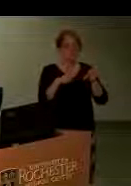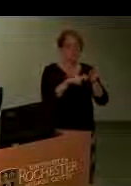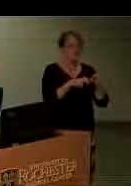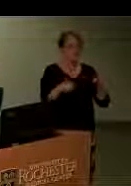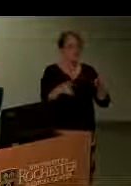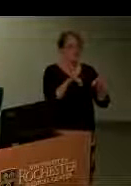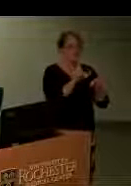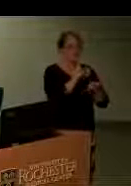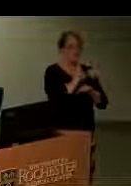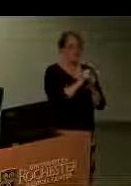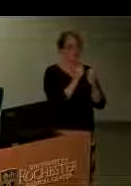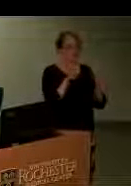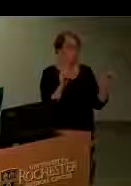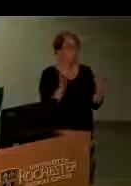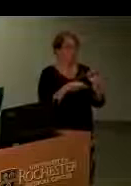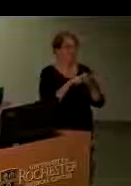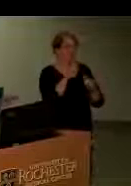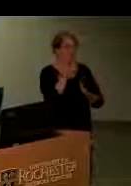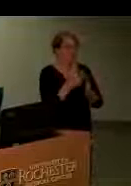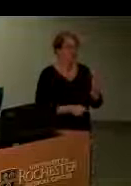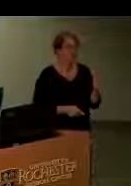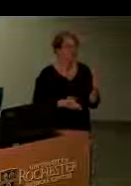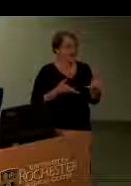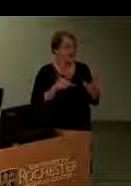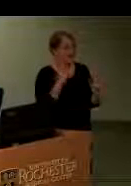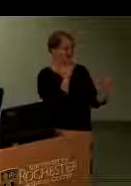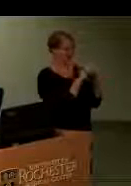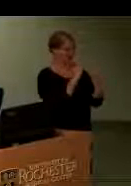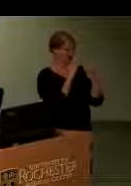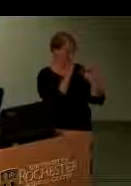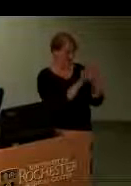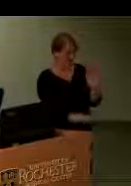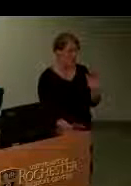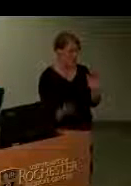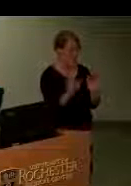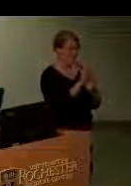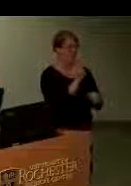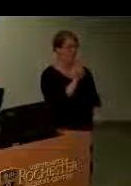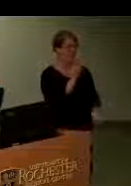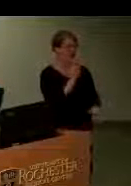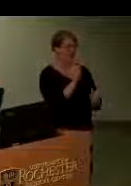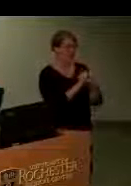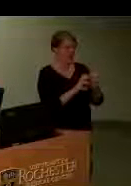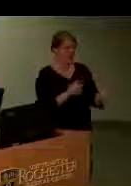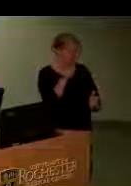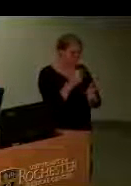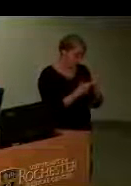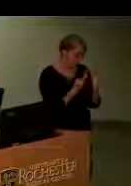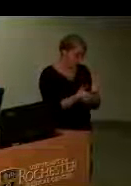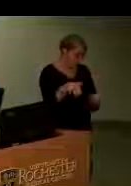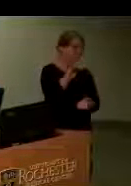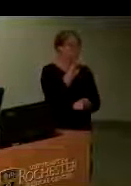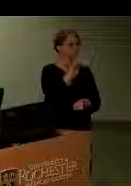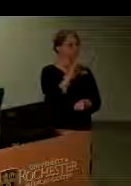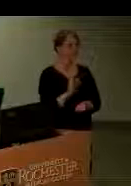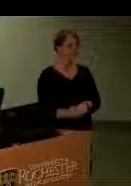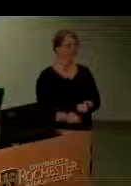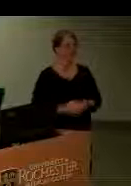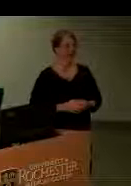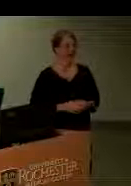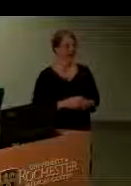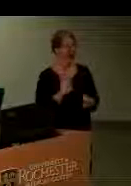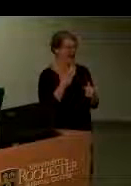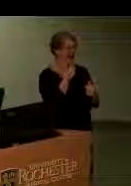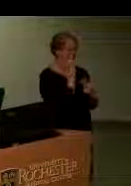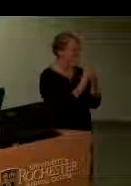with no increased cost, which allowed me to interview all over the United States without an exceptional cost. And I visited